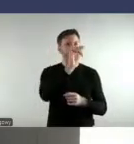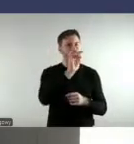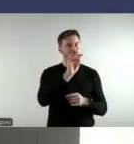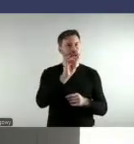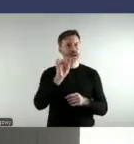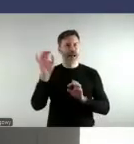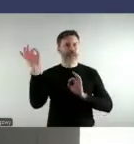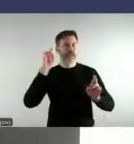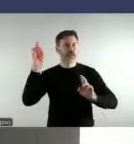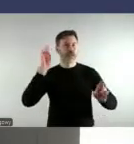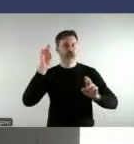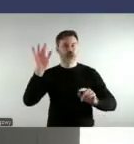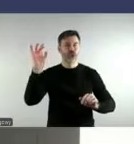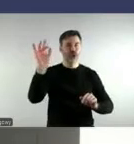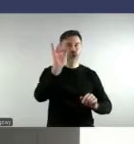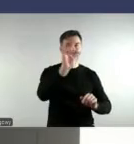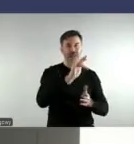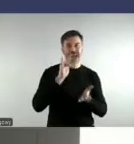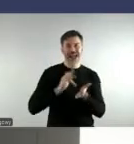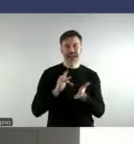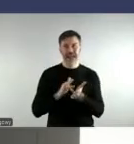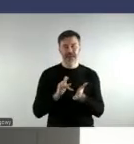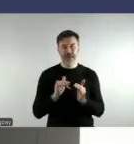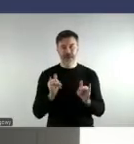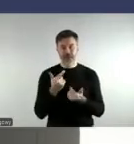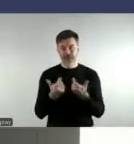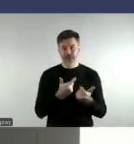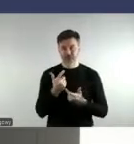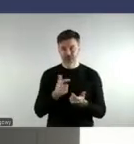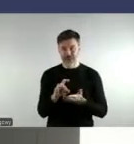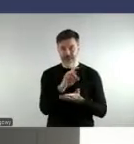reporting and alarming system, so that even in the smallest